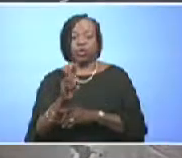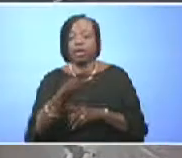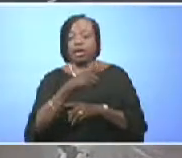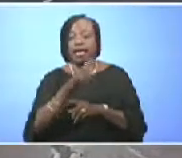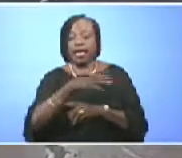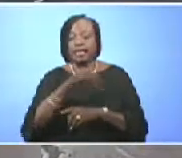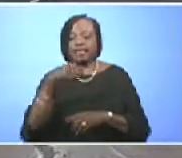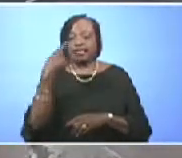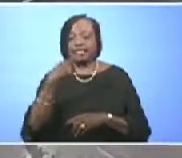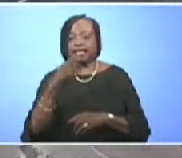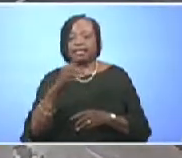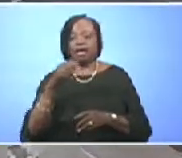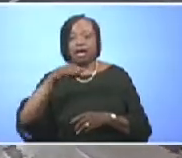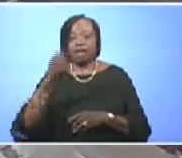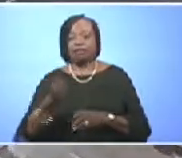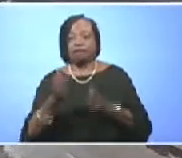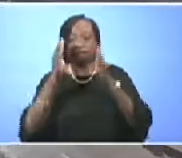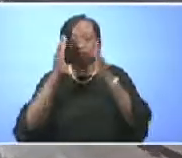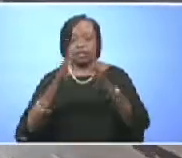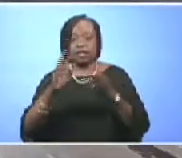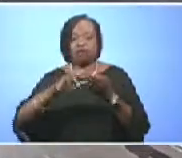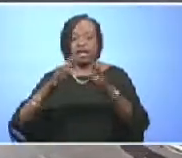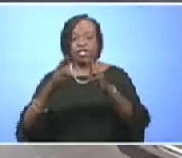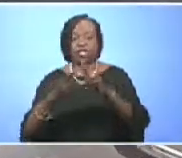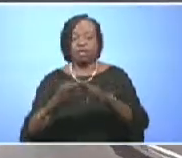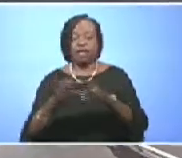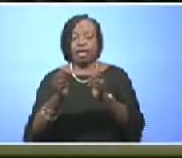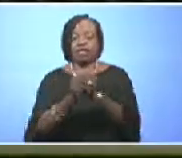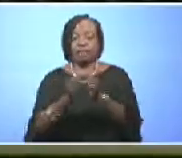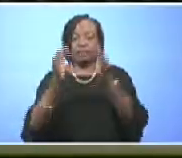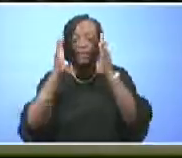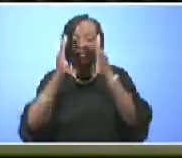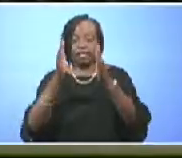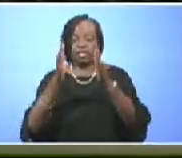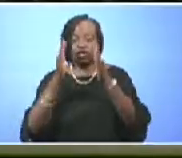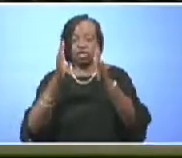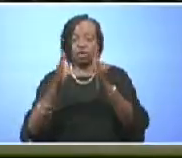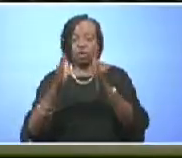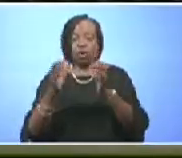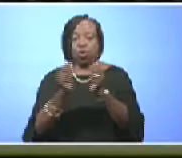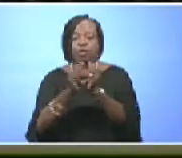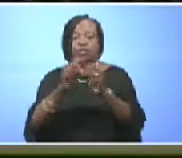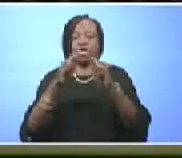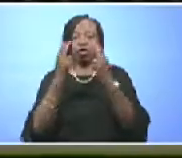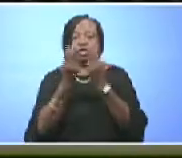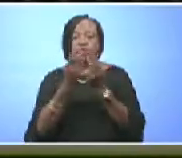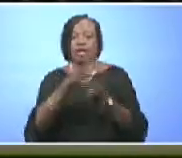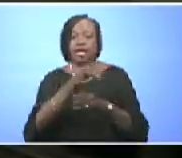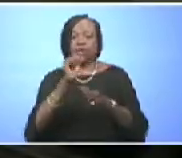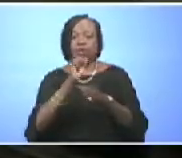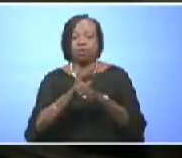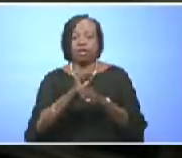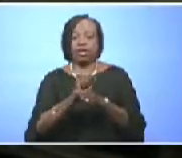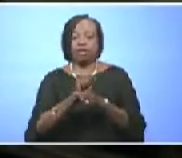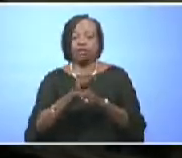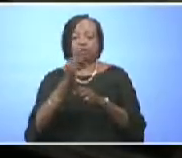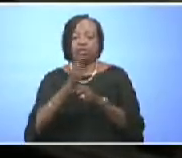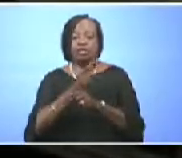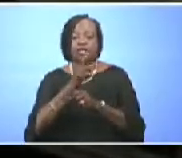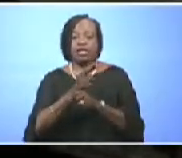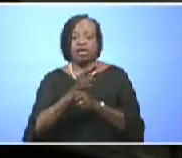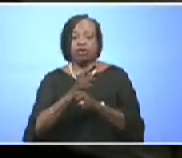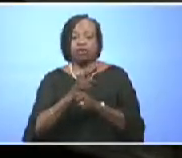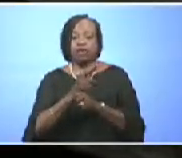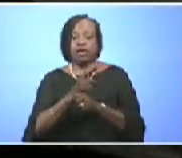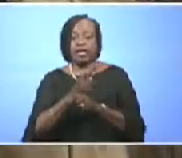there are other focuses and relationships it must give attention to, such as with the union and with the utility regulator. You have